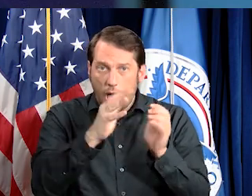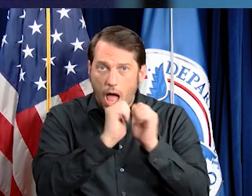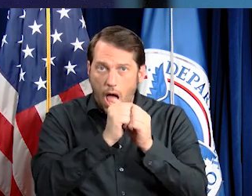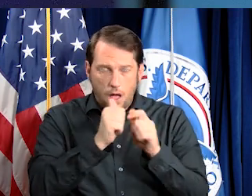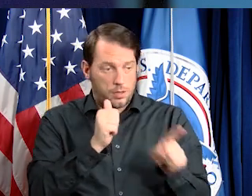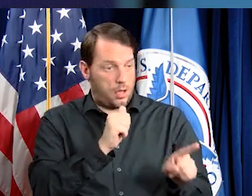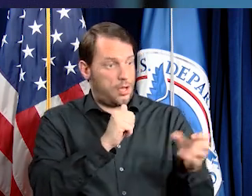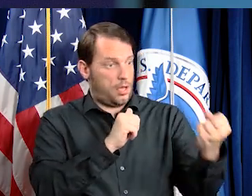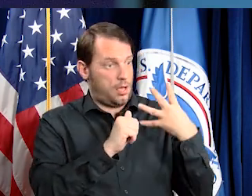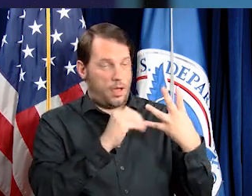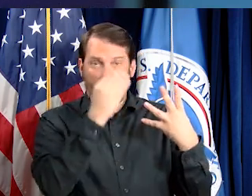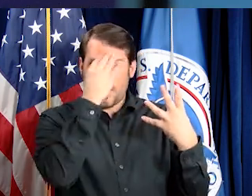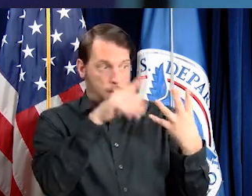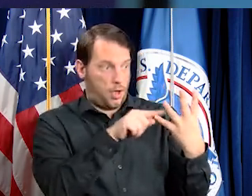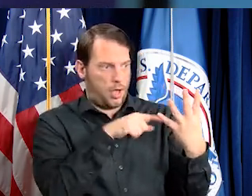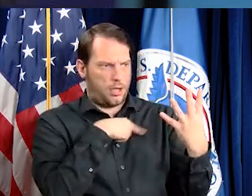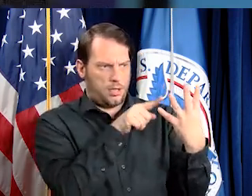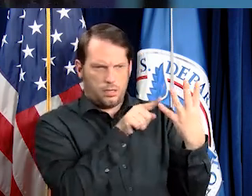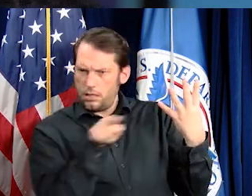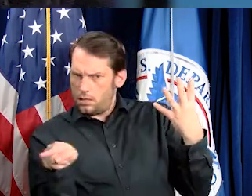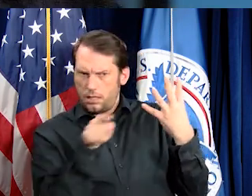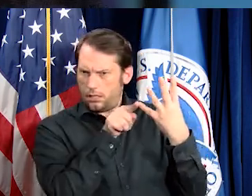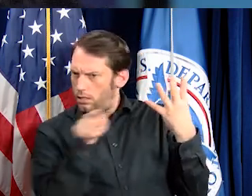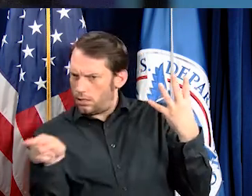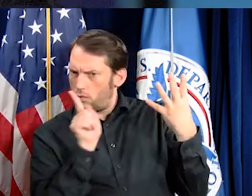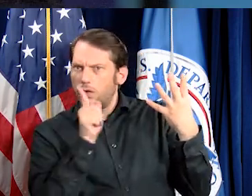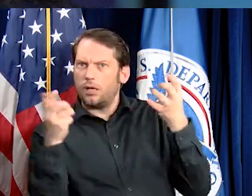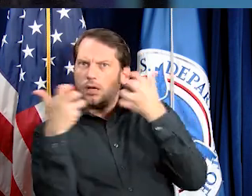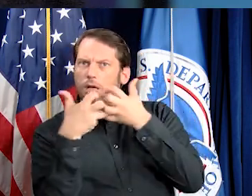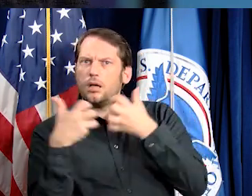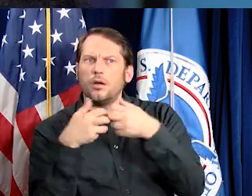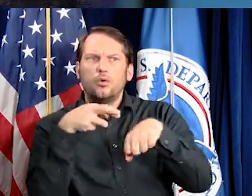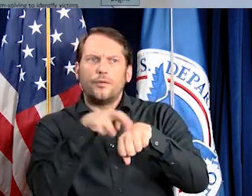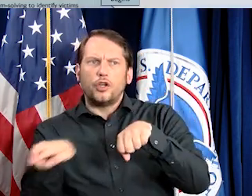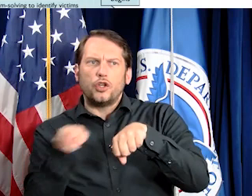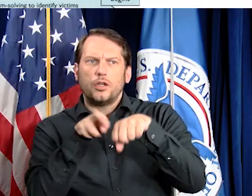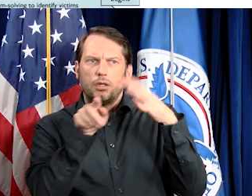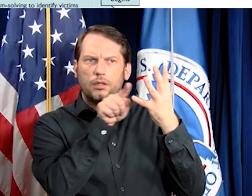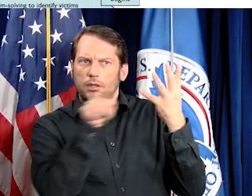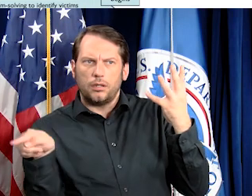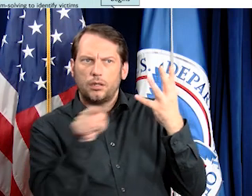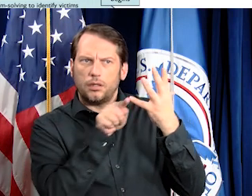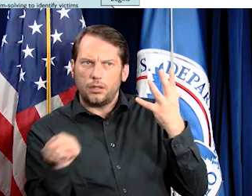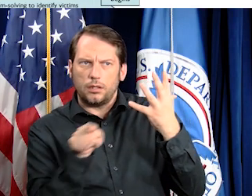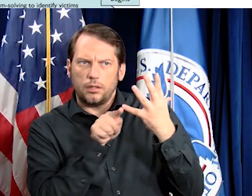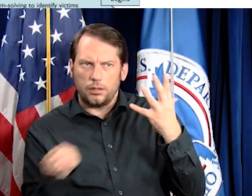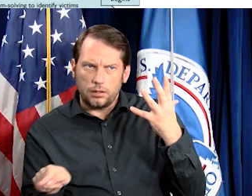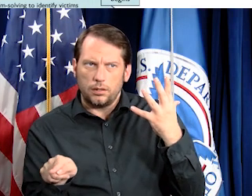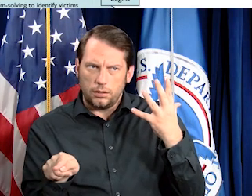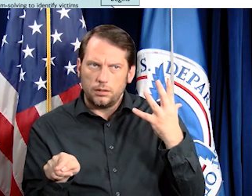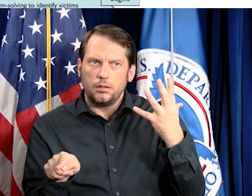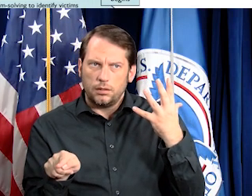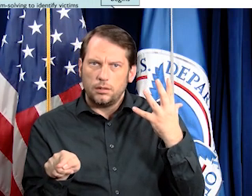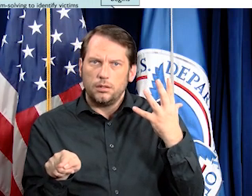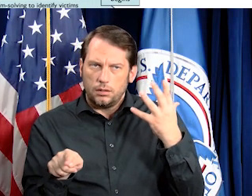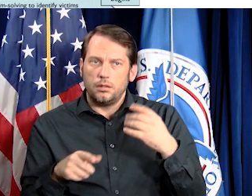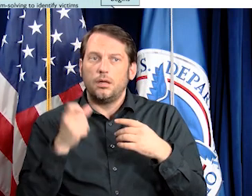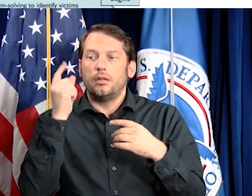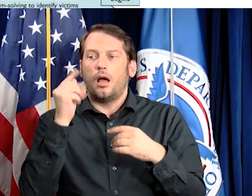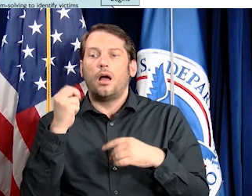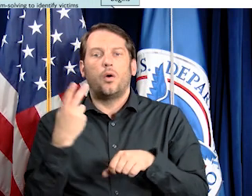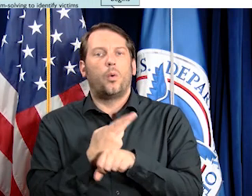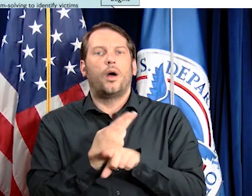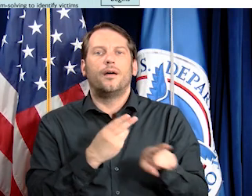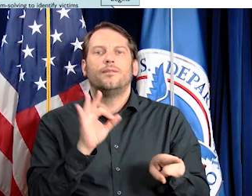mention actually mention official sources, and they're just using social media as a way to push out information more quickly. So one of the first disasters that